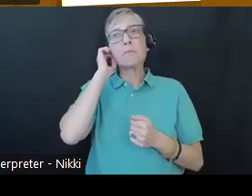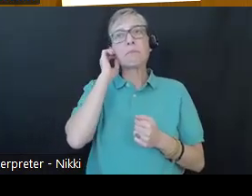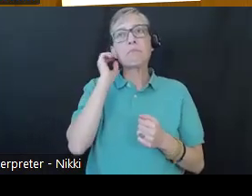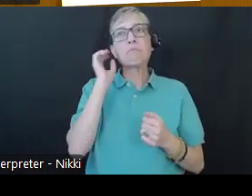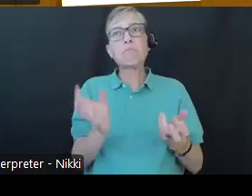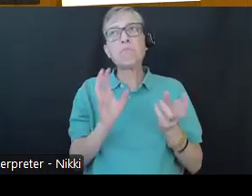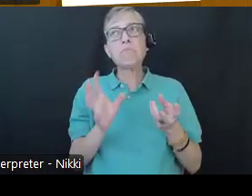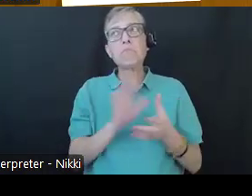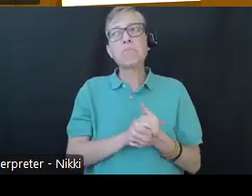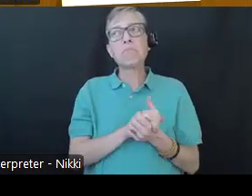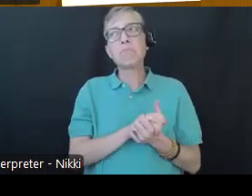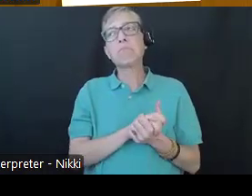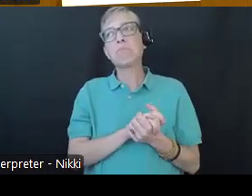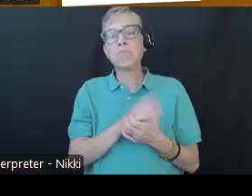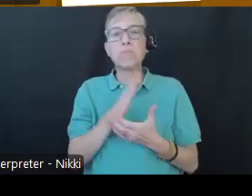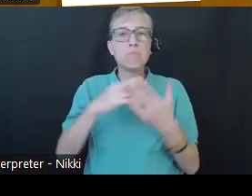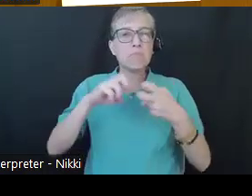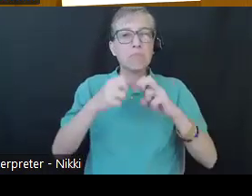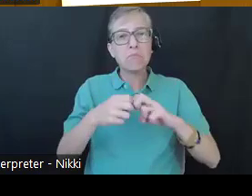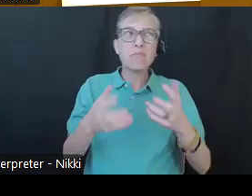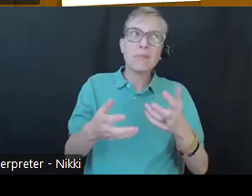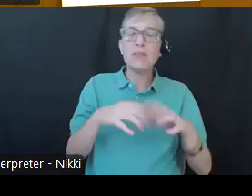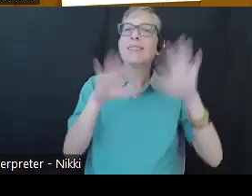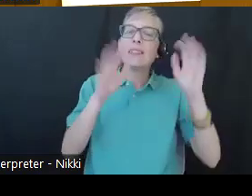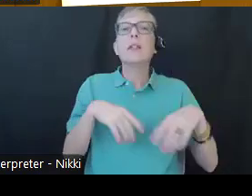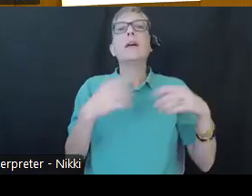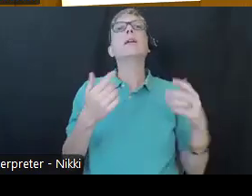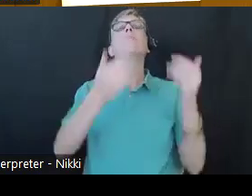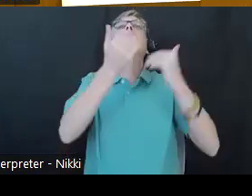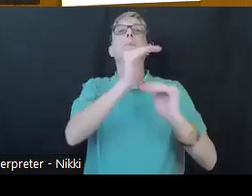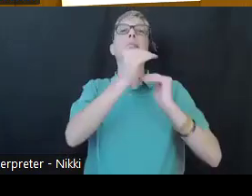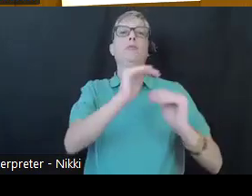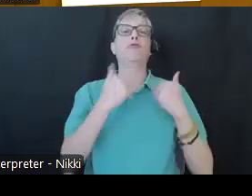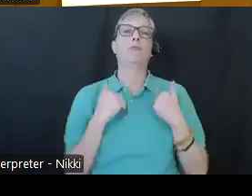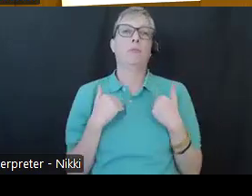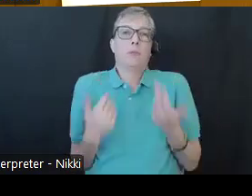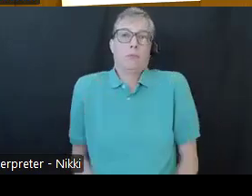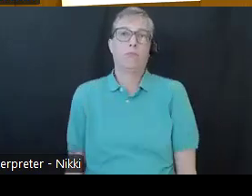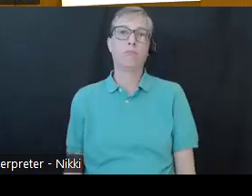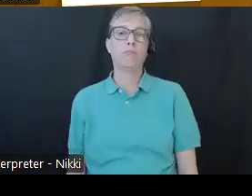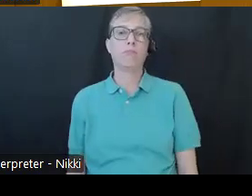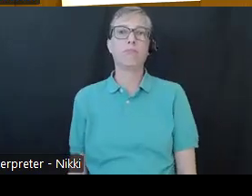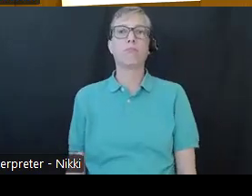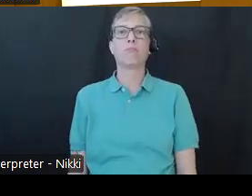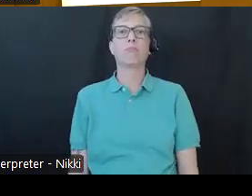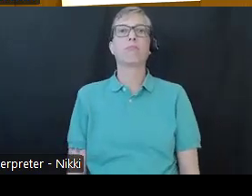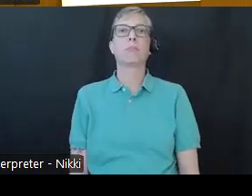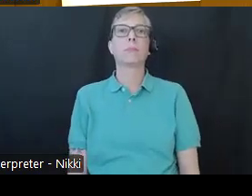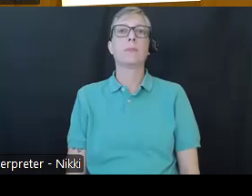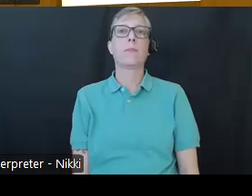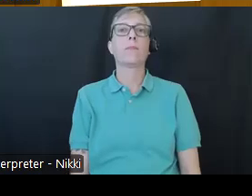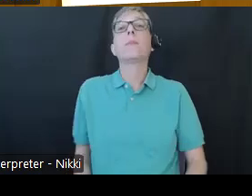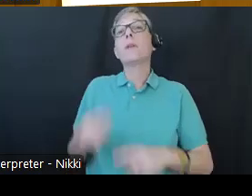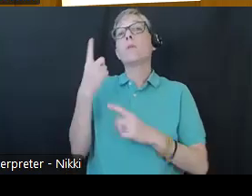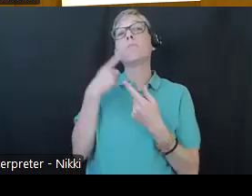not problems, but it's limited. The efficacy of virtual reality is limited. One of the places where we did have some success